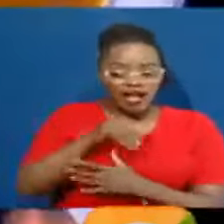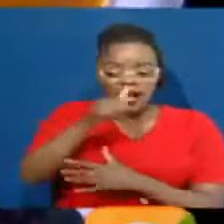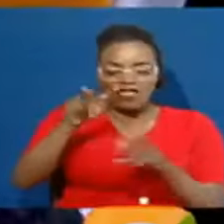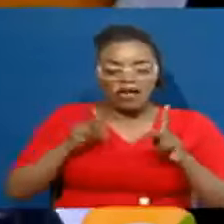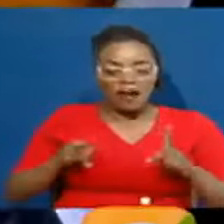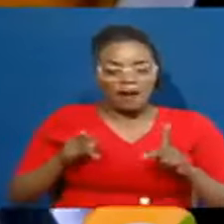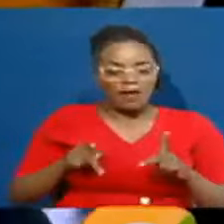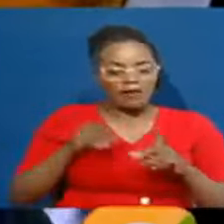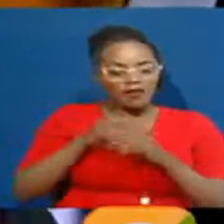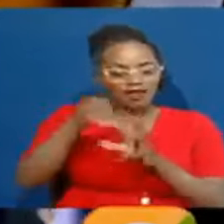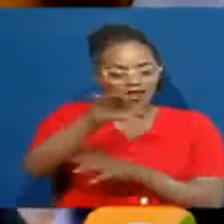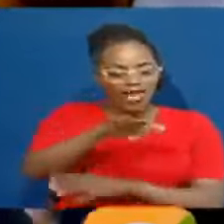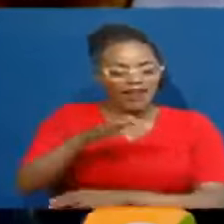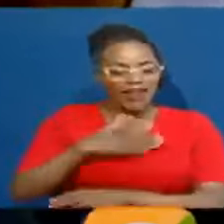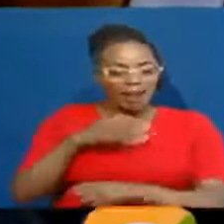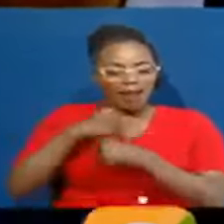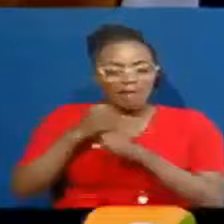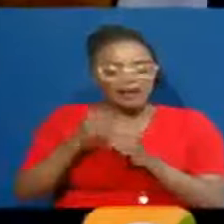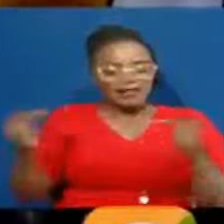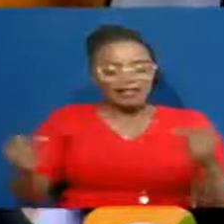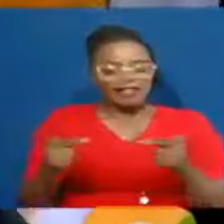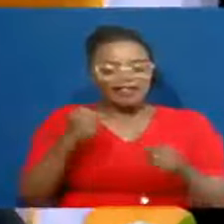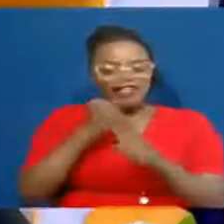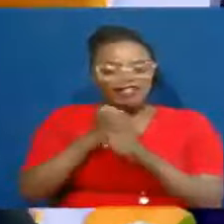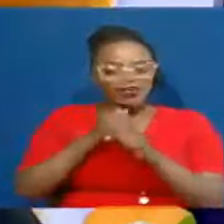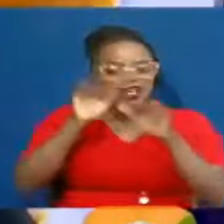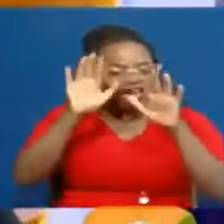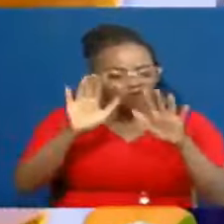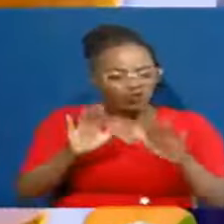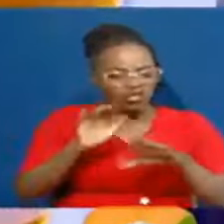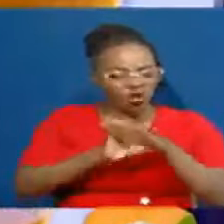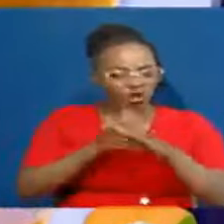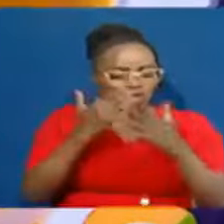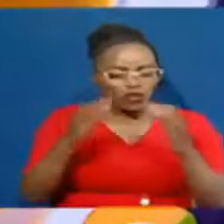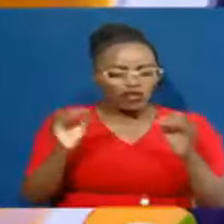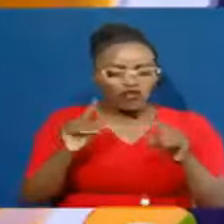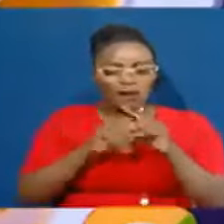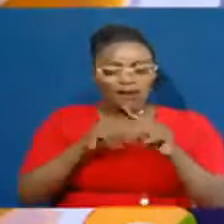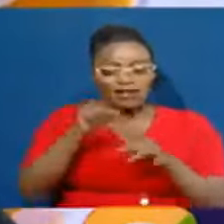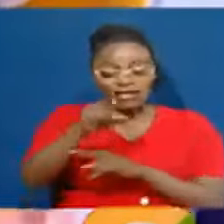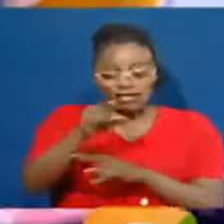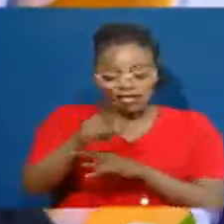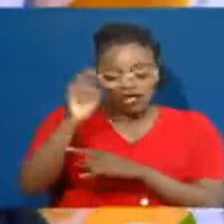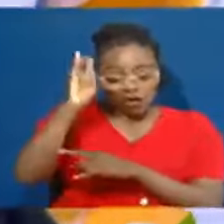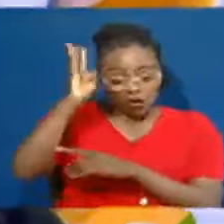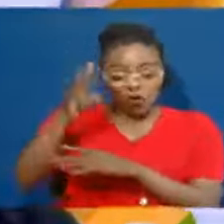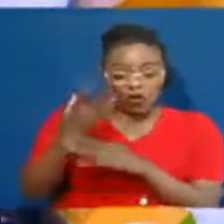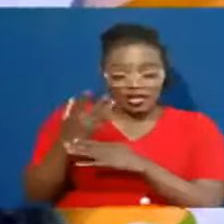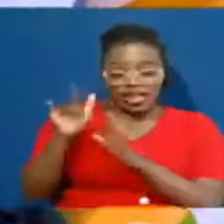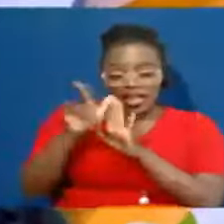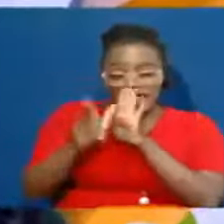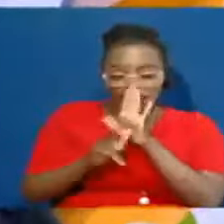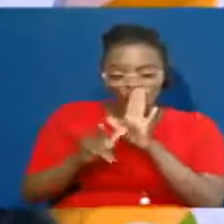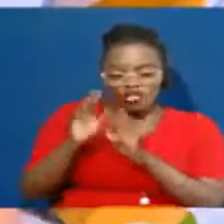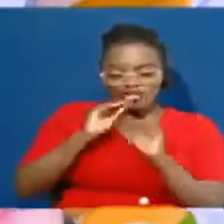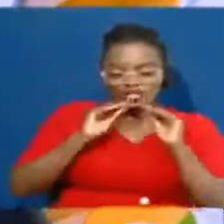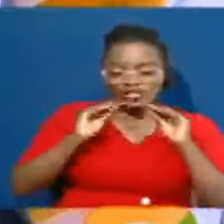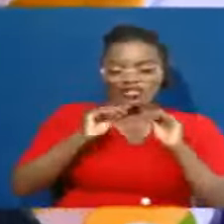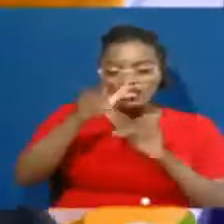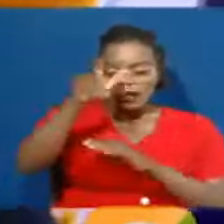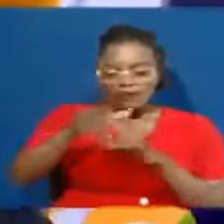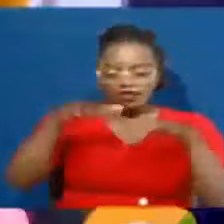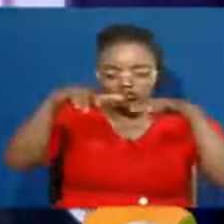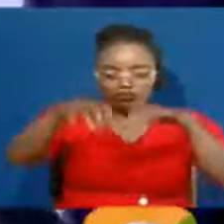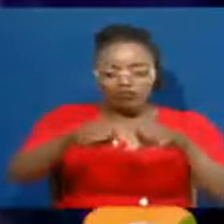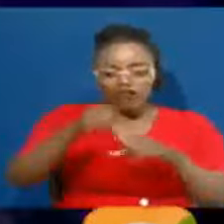wengine pia inatutuchea. So hakufanya jambo la maana, lakini itakuwa funzo kwa mwingine anaingia yoyote, ajue